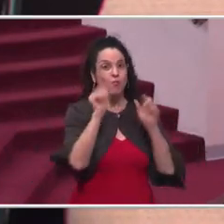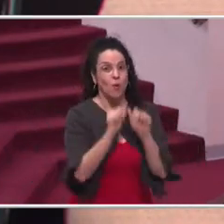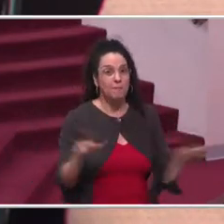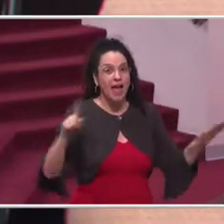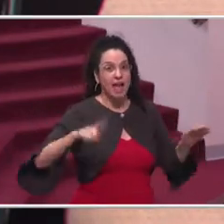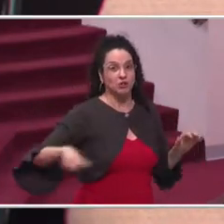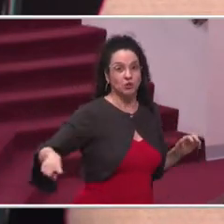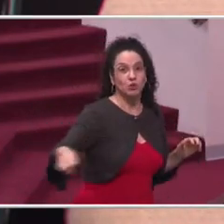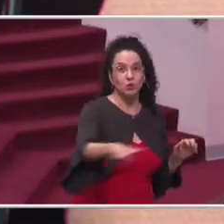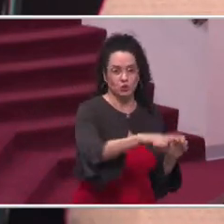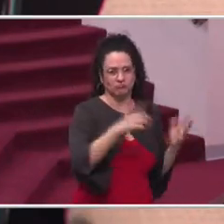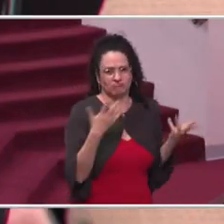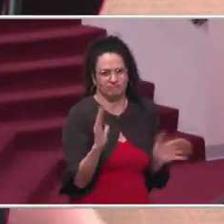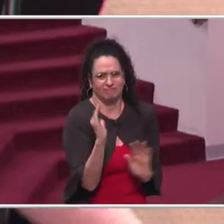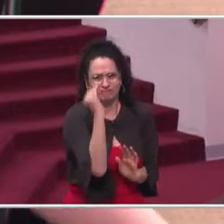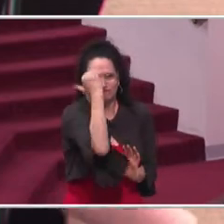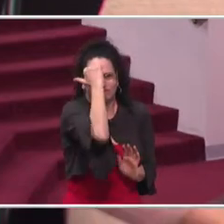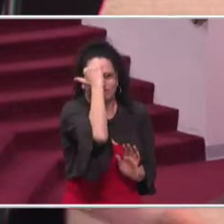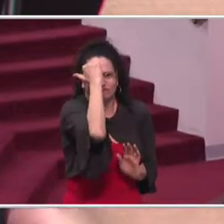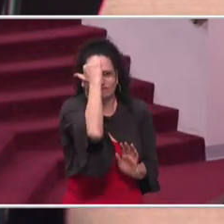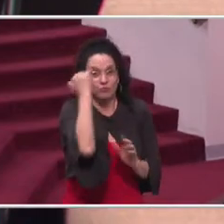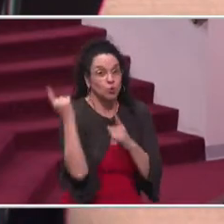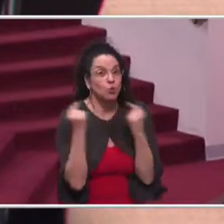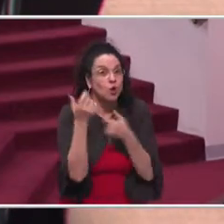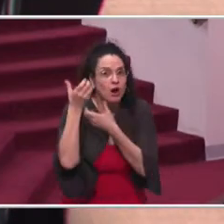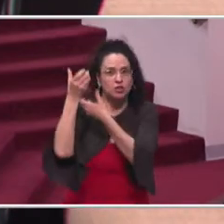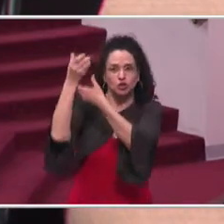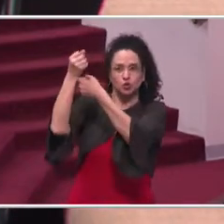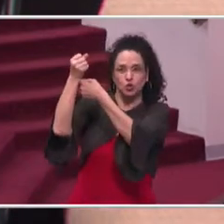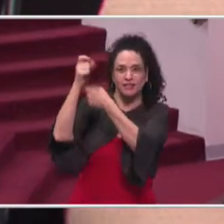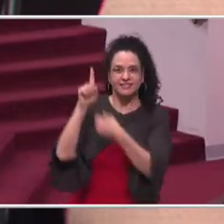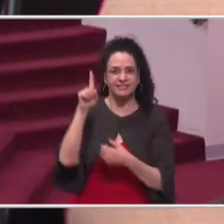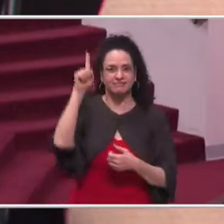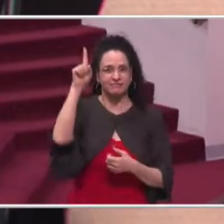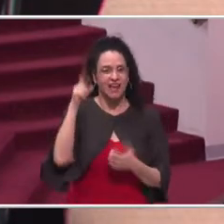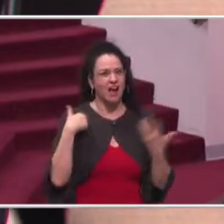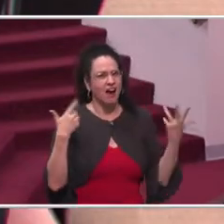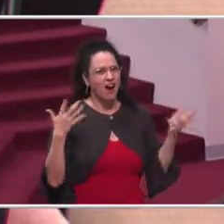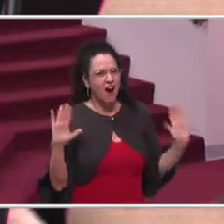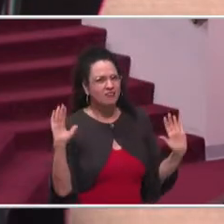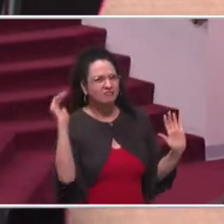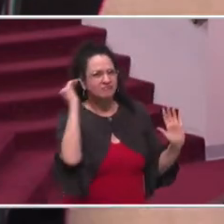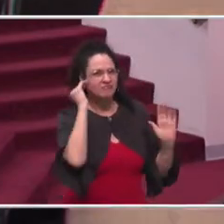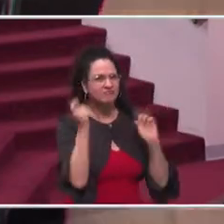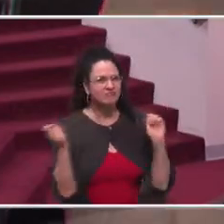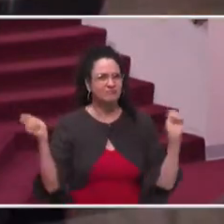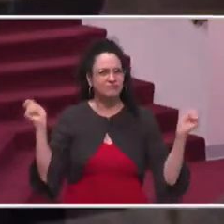Just holding on, say, I feel a breakthrough